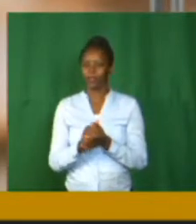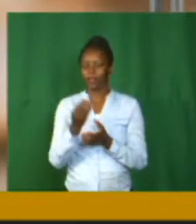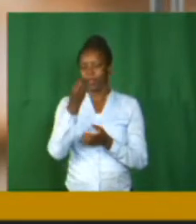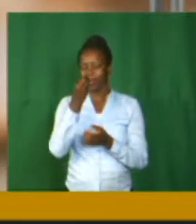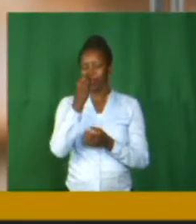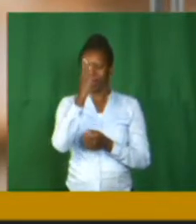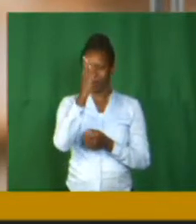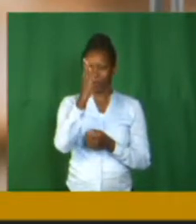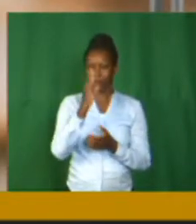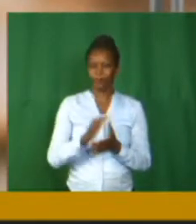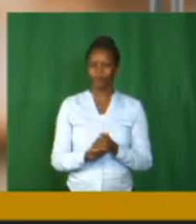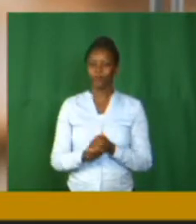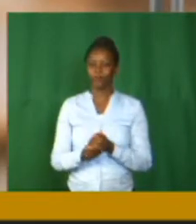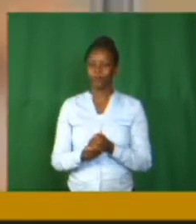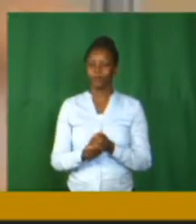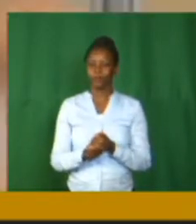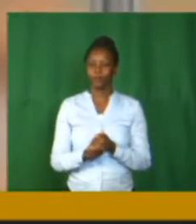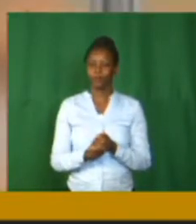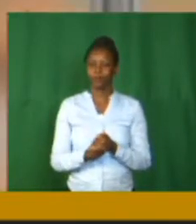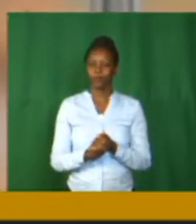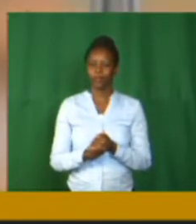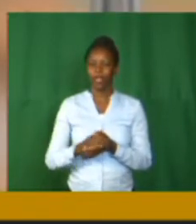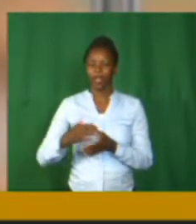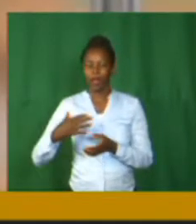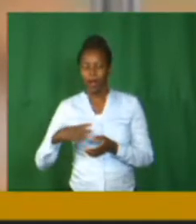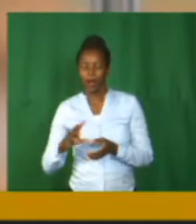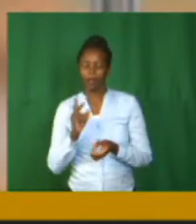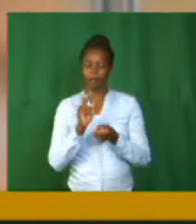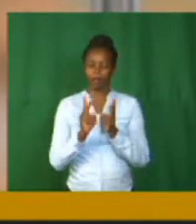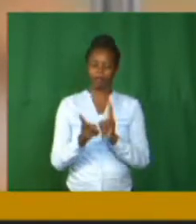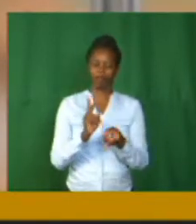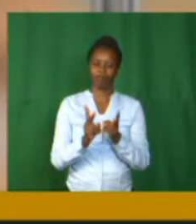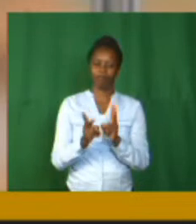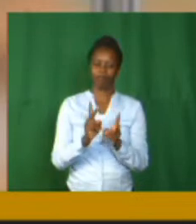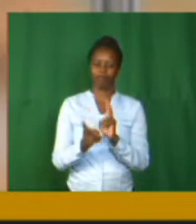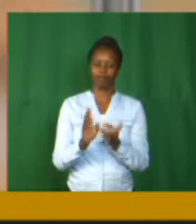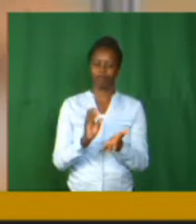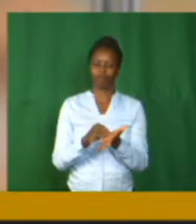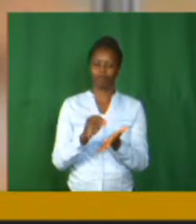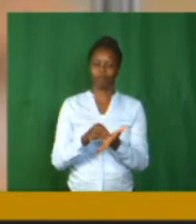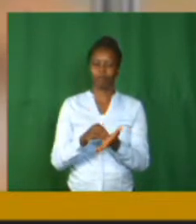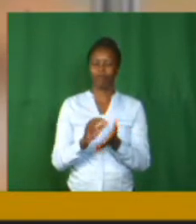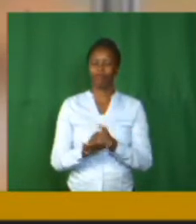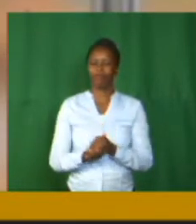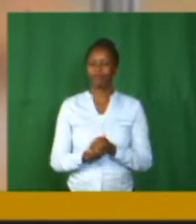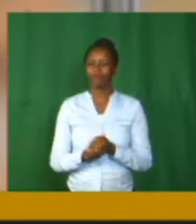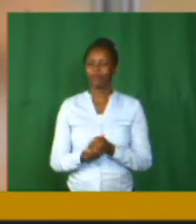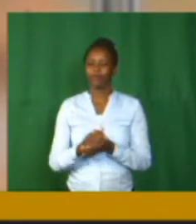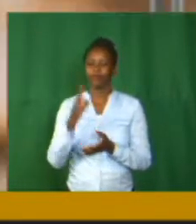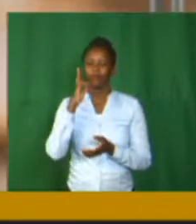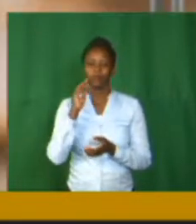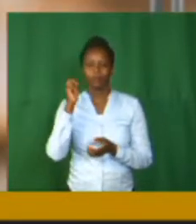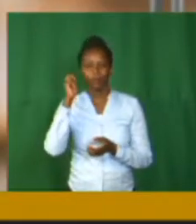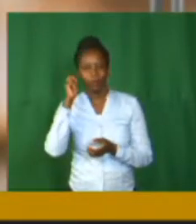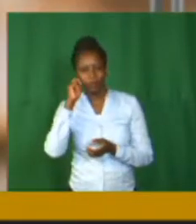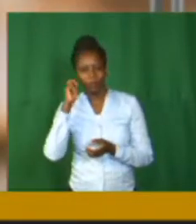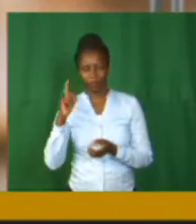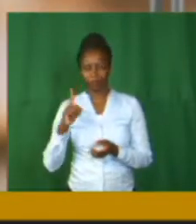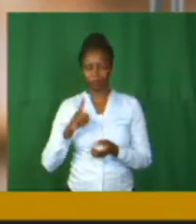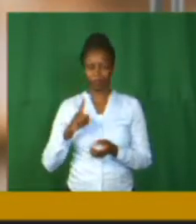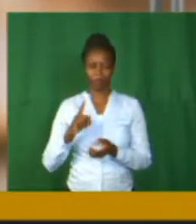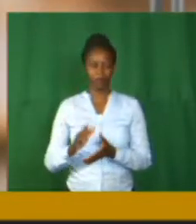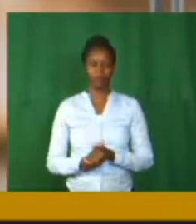Dlamini. Also joining us in the studio are our sign language interpreters, Toby Lefagutse and Linda